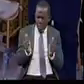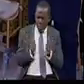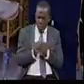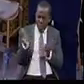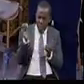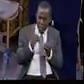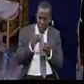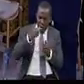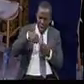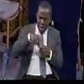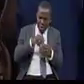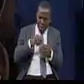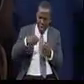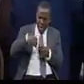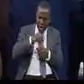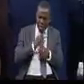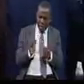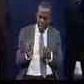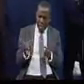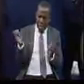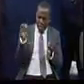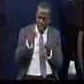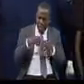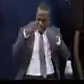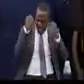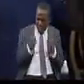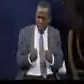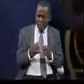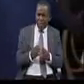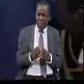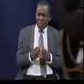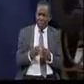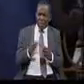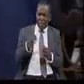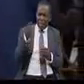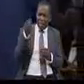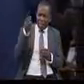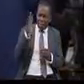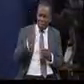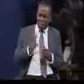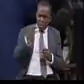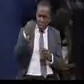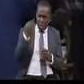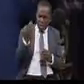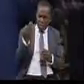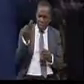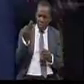That God of mercy will pour more of his power,